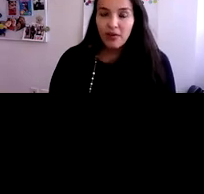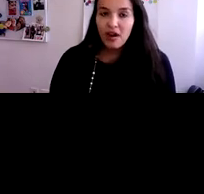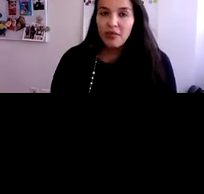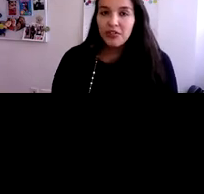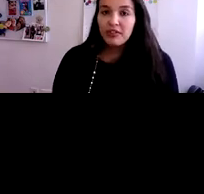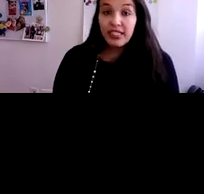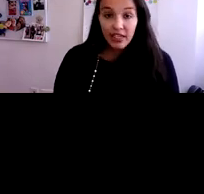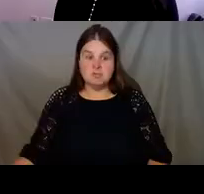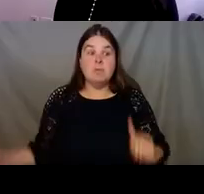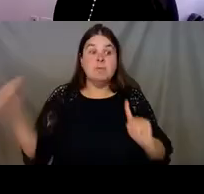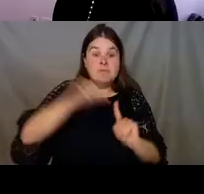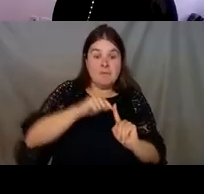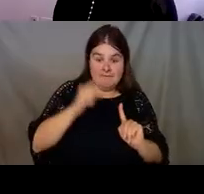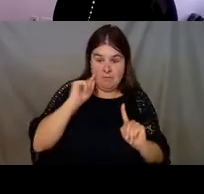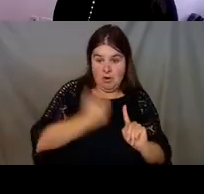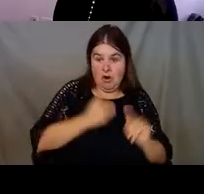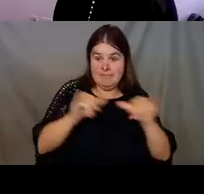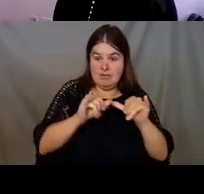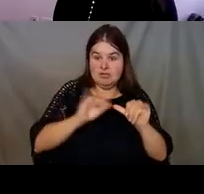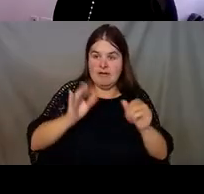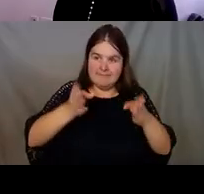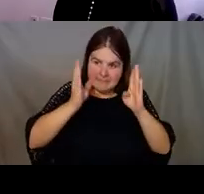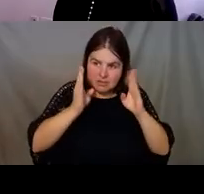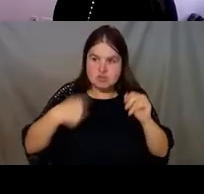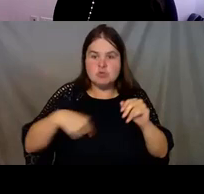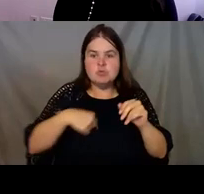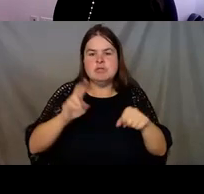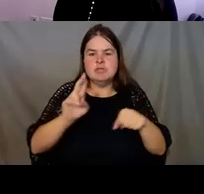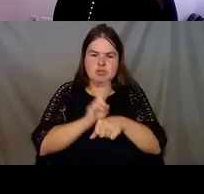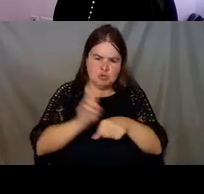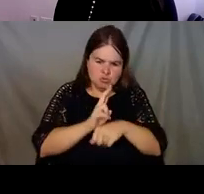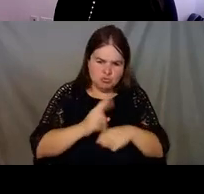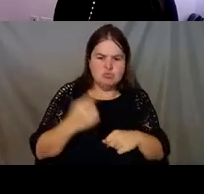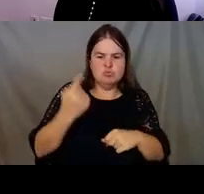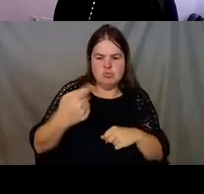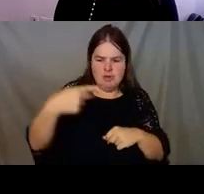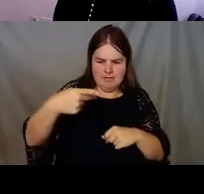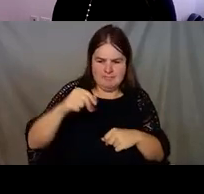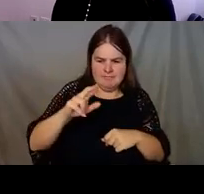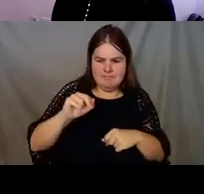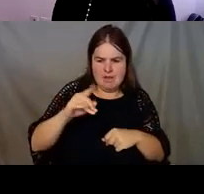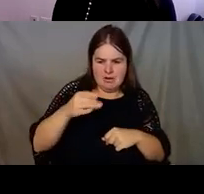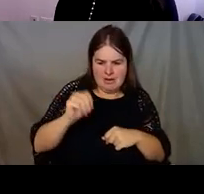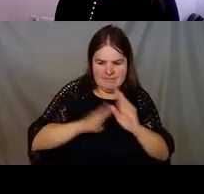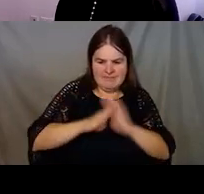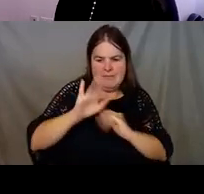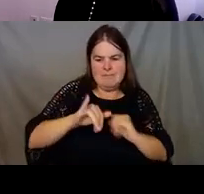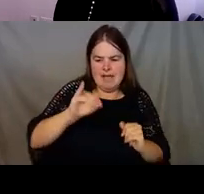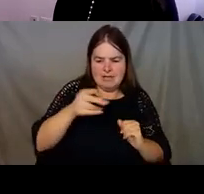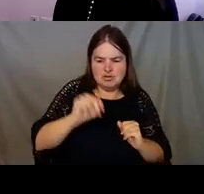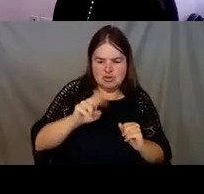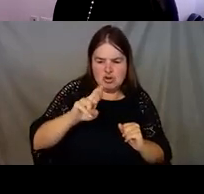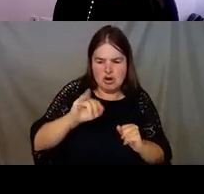Now, for our measure of attention, we used a paradigm developed by John Richards. He's at the University of South